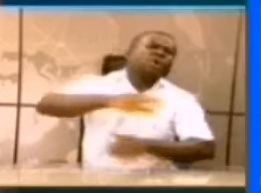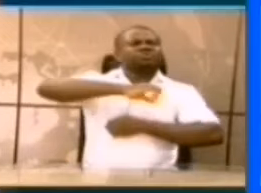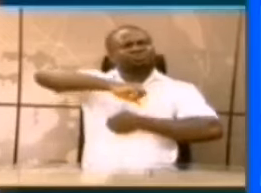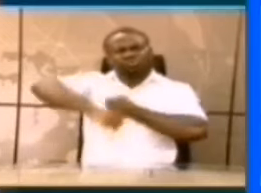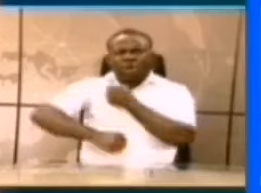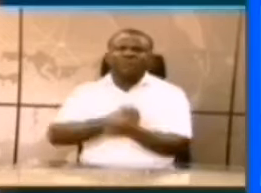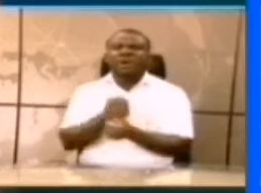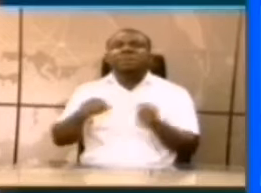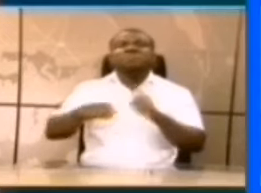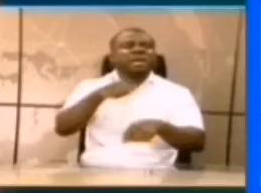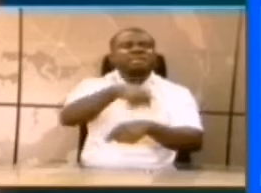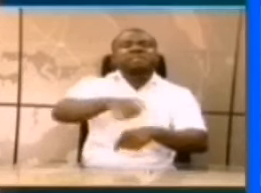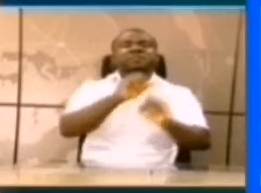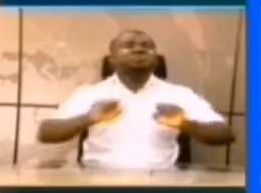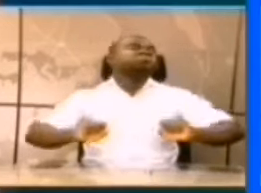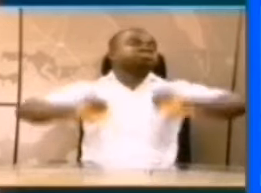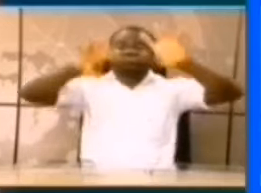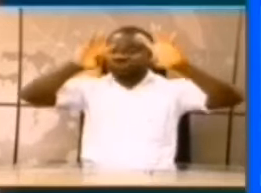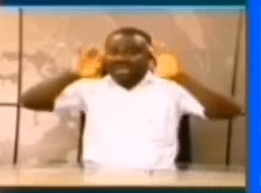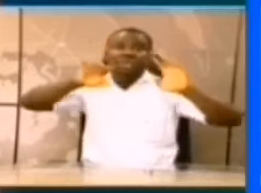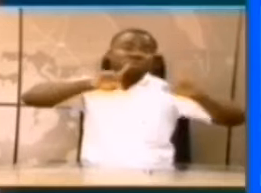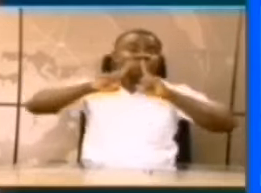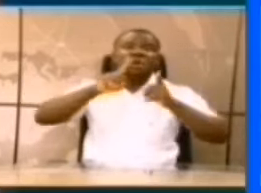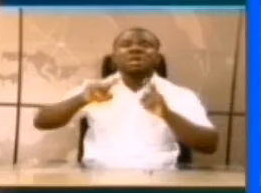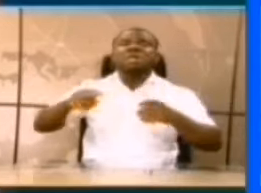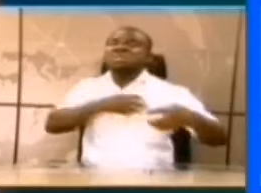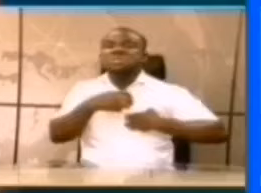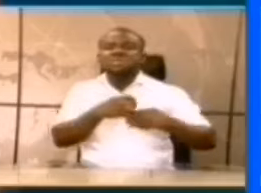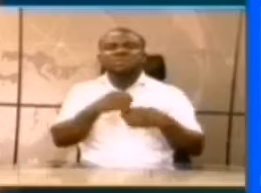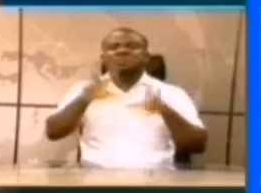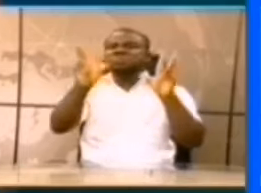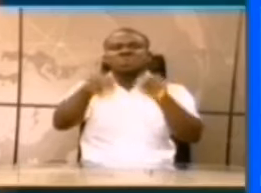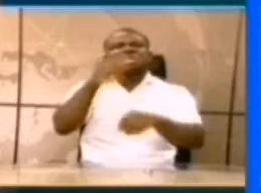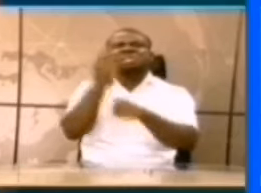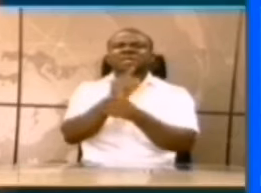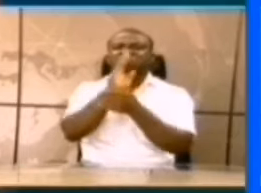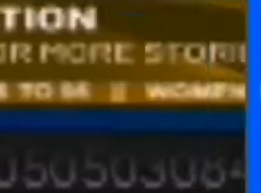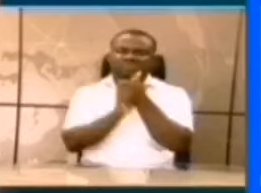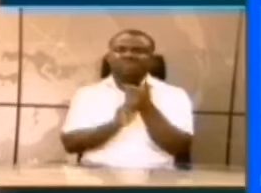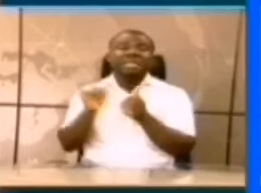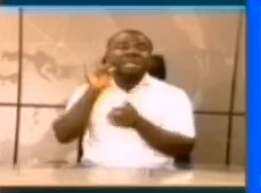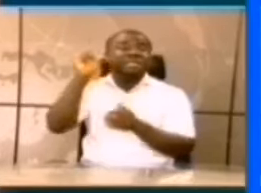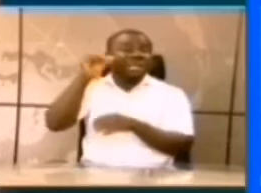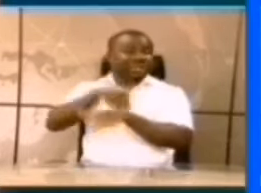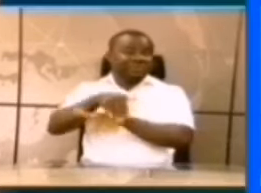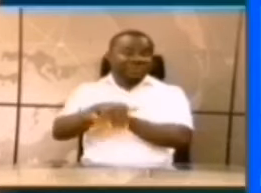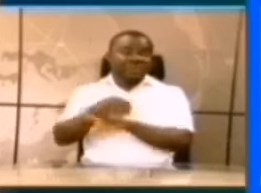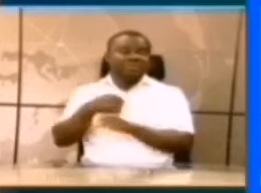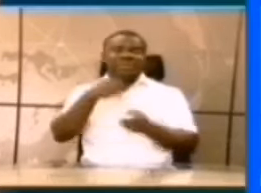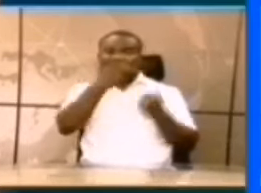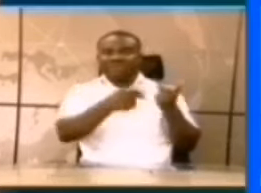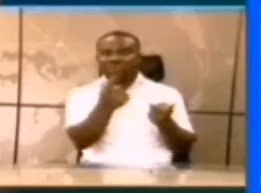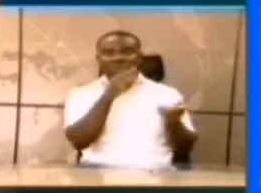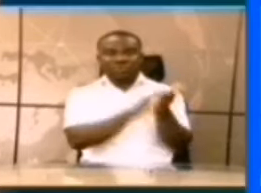Like black media. I'm just Captain Kojo Smart, and what the yawn ya reho, a cassapan, and ye. What them a young man